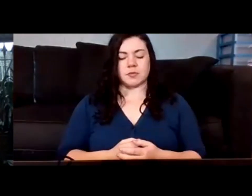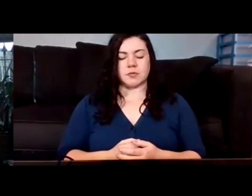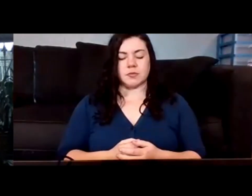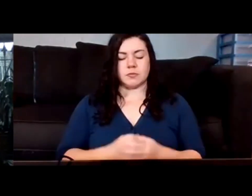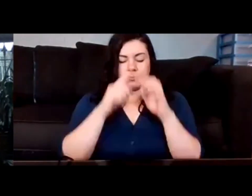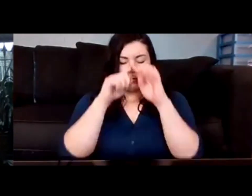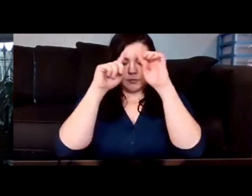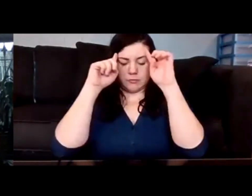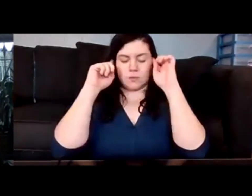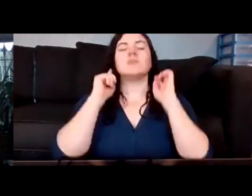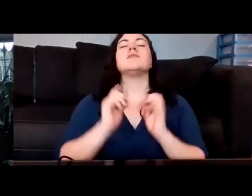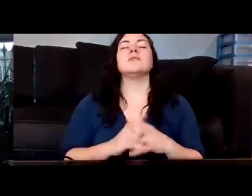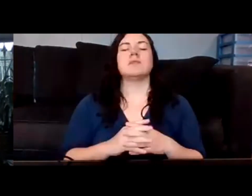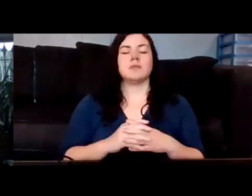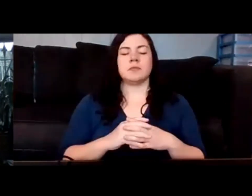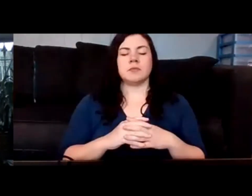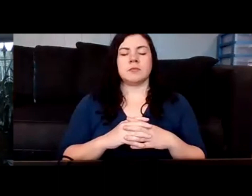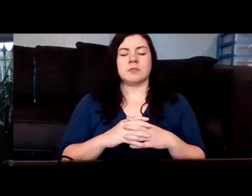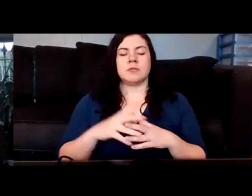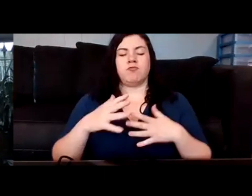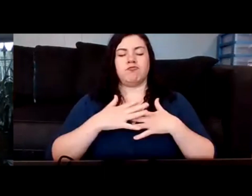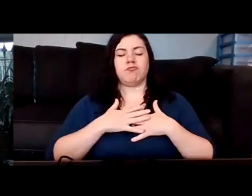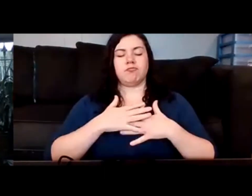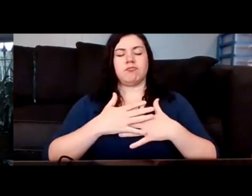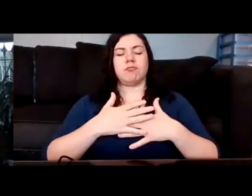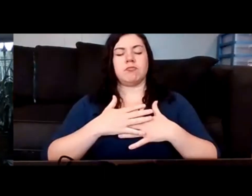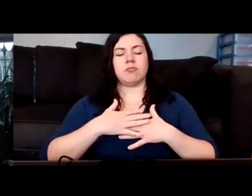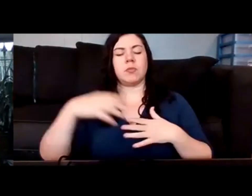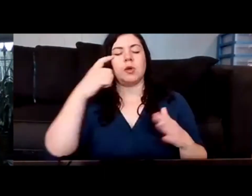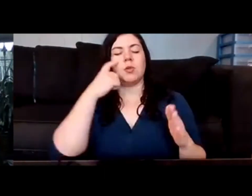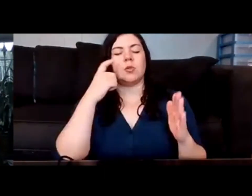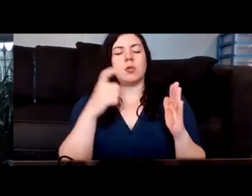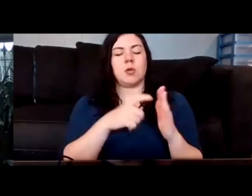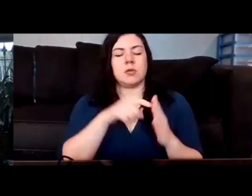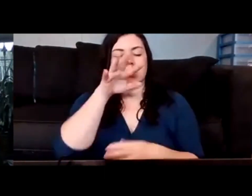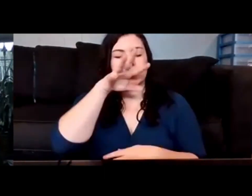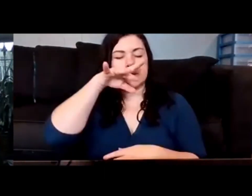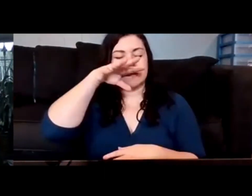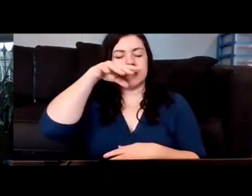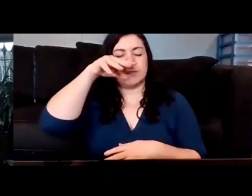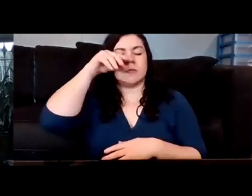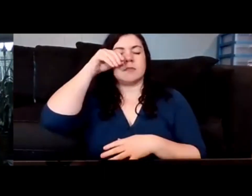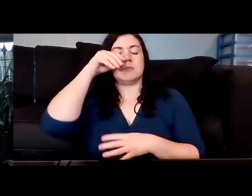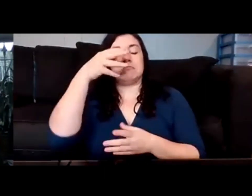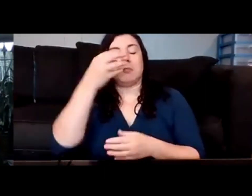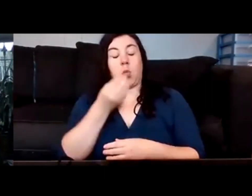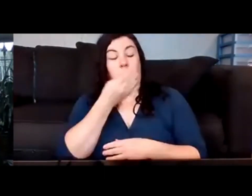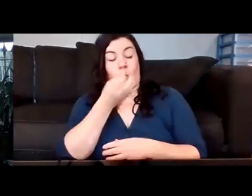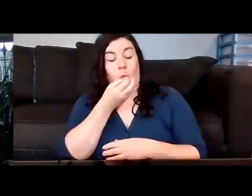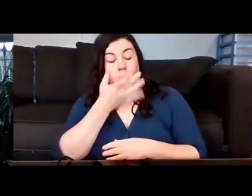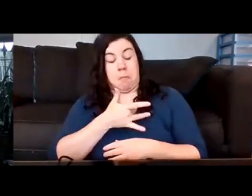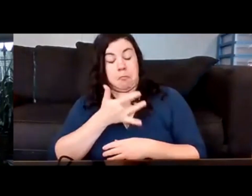And then feeling the breath here, noticing the temperature as you breathe in, maybe a little coolness through the nostrils as you